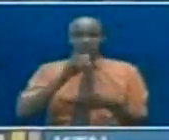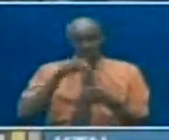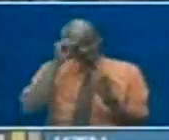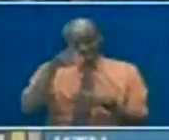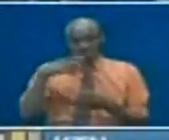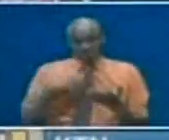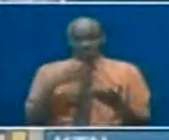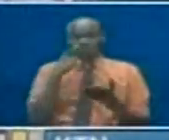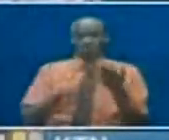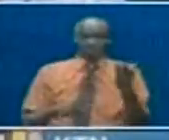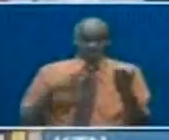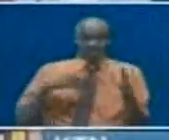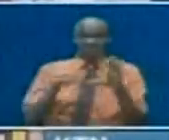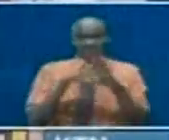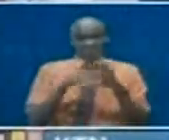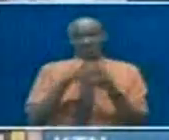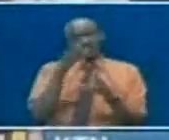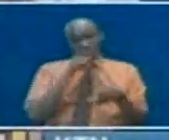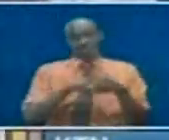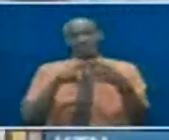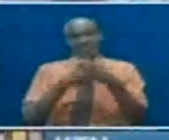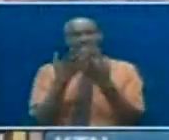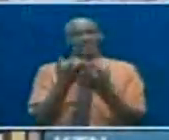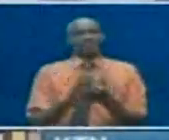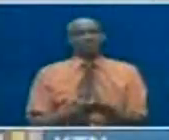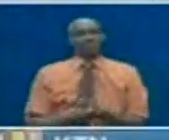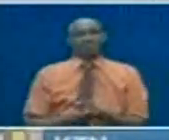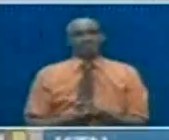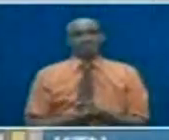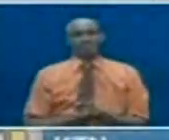among those who took part in the event.